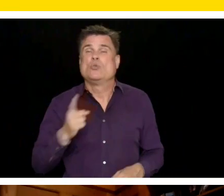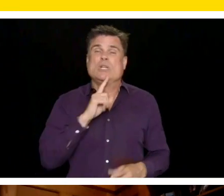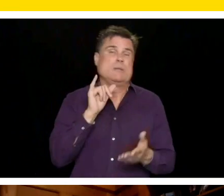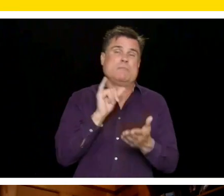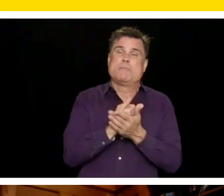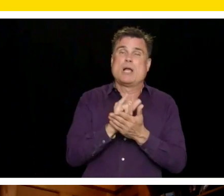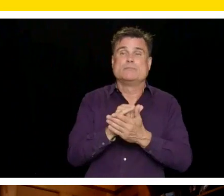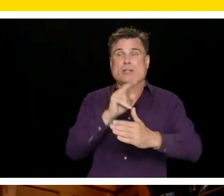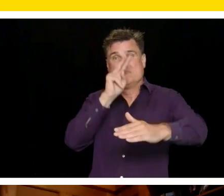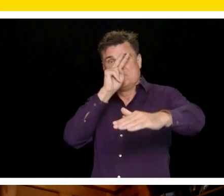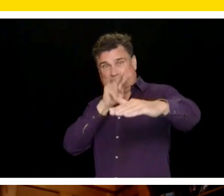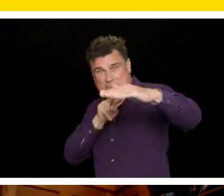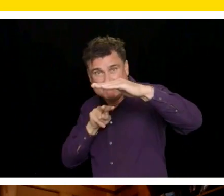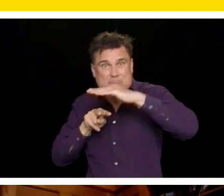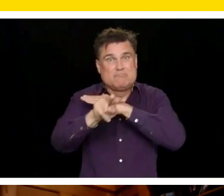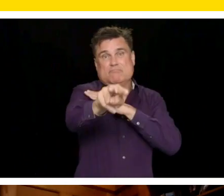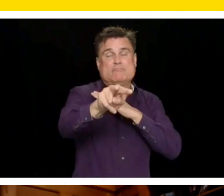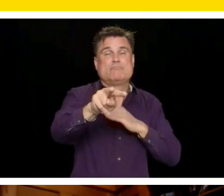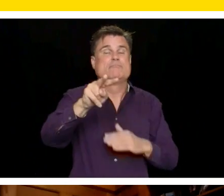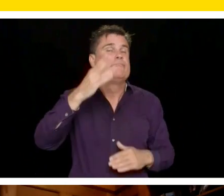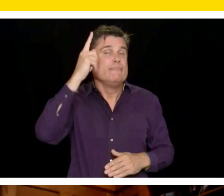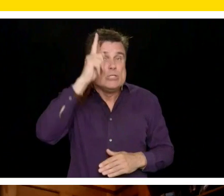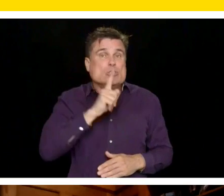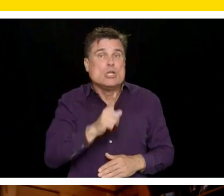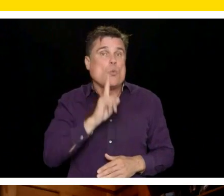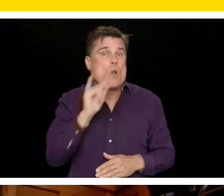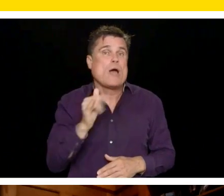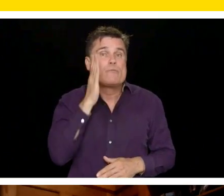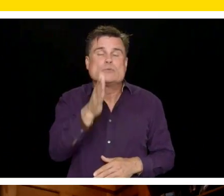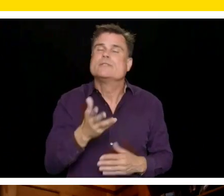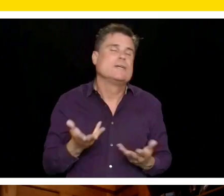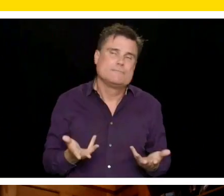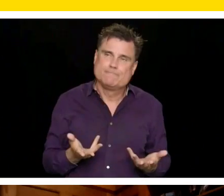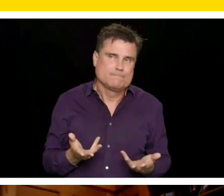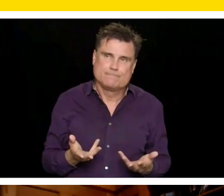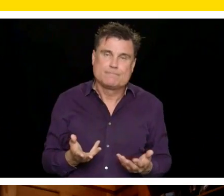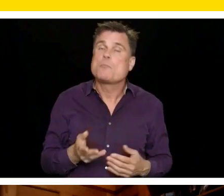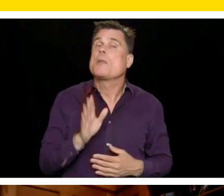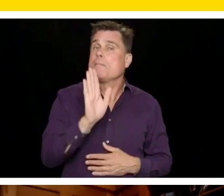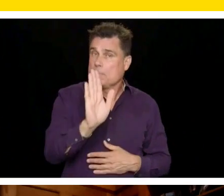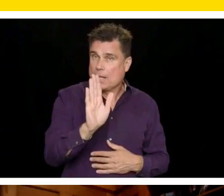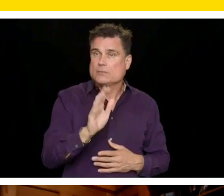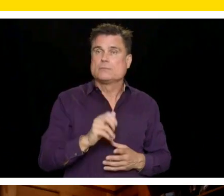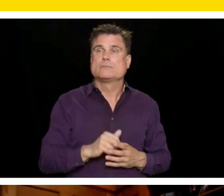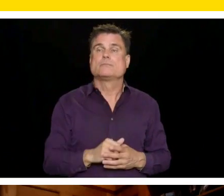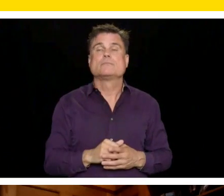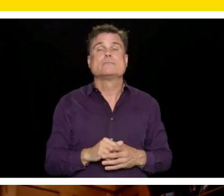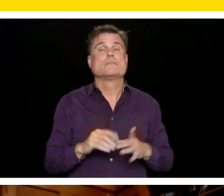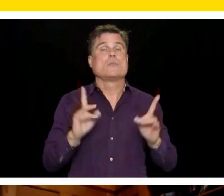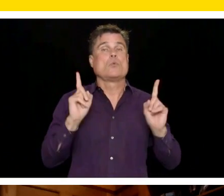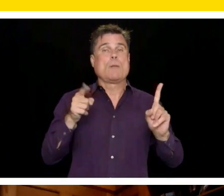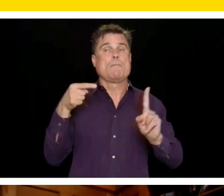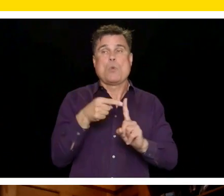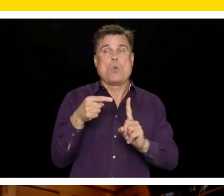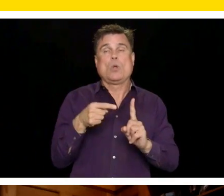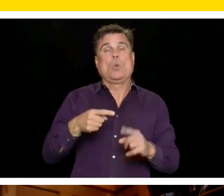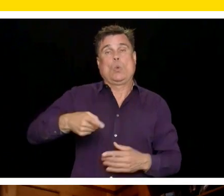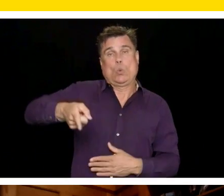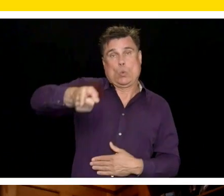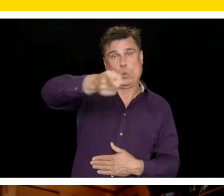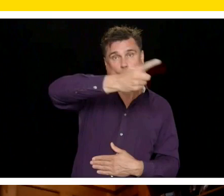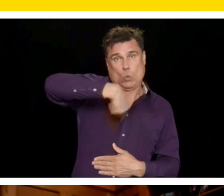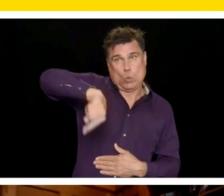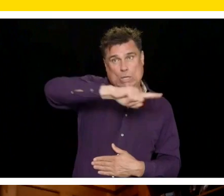together, it's not just a nice catchphrase. It is truly a philosophy. It's a way of understanding how to get through